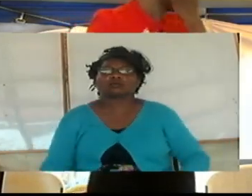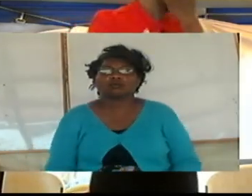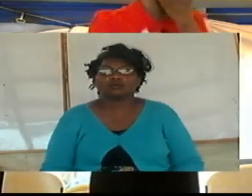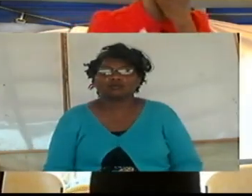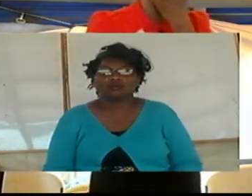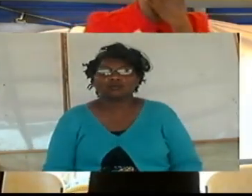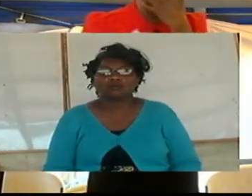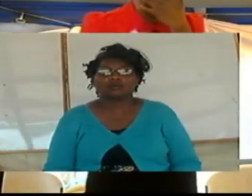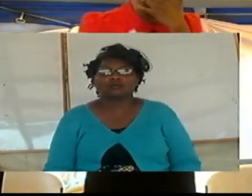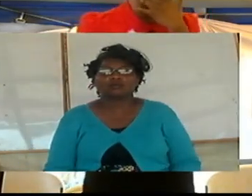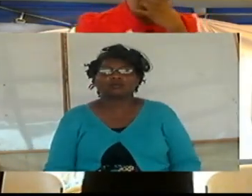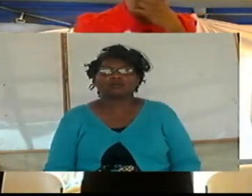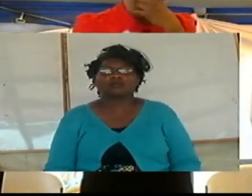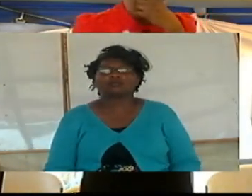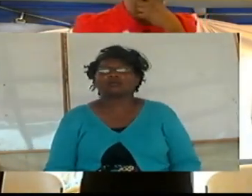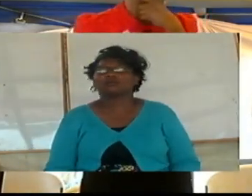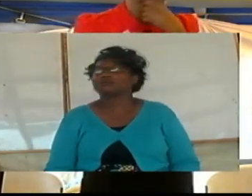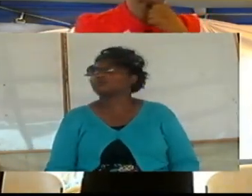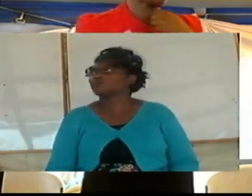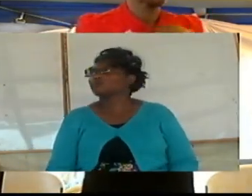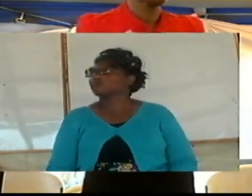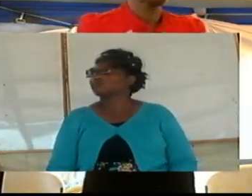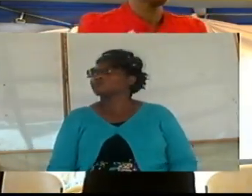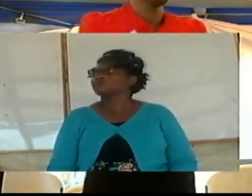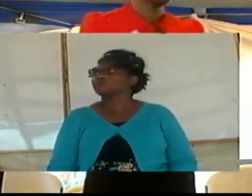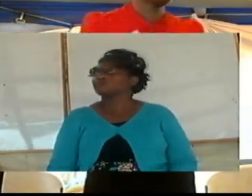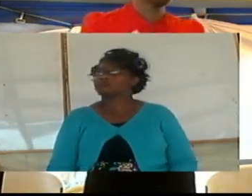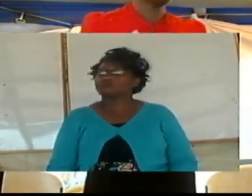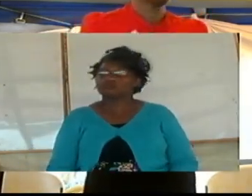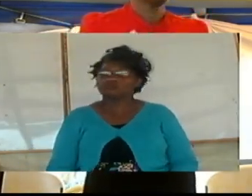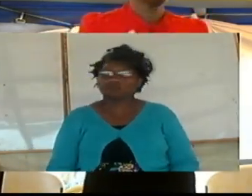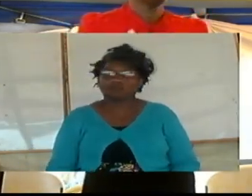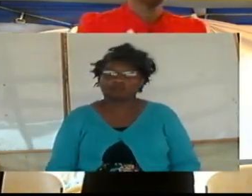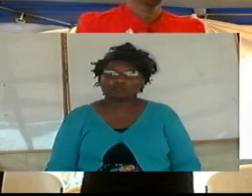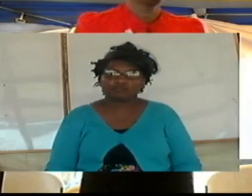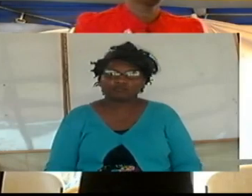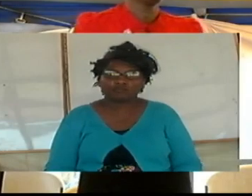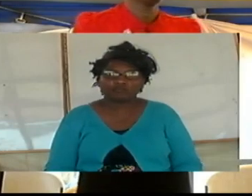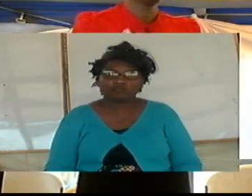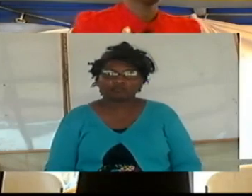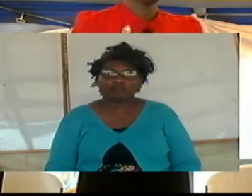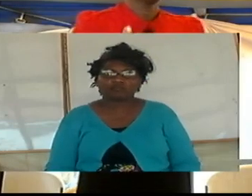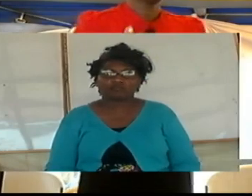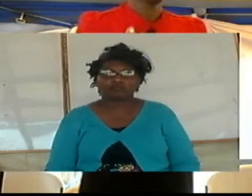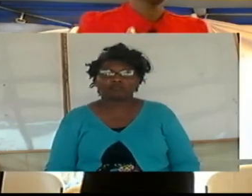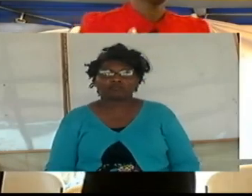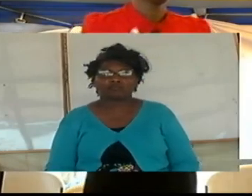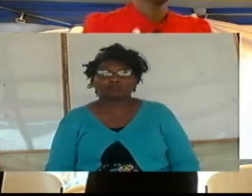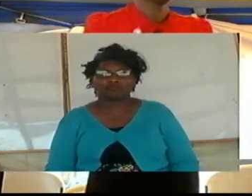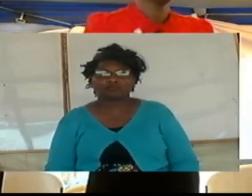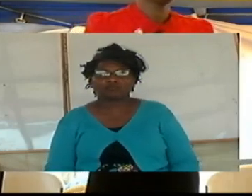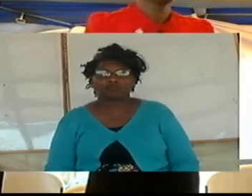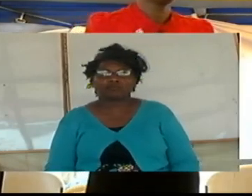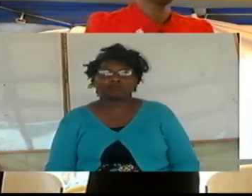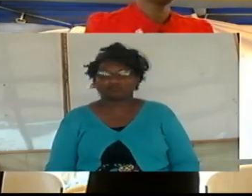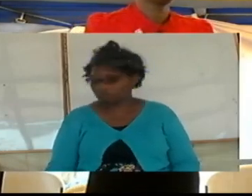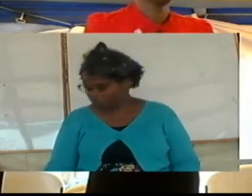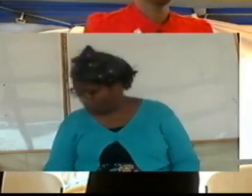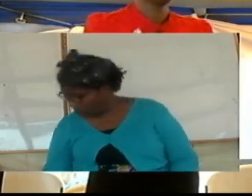song, I don't know the verses very well, but it says, I come just now to say thank you, O